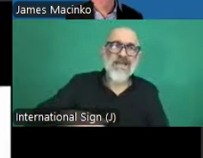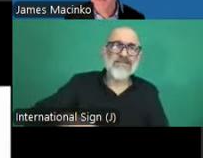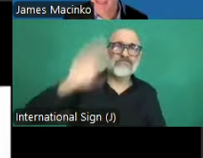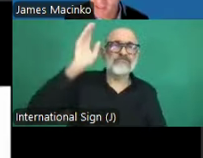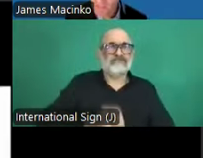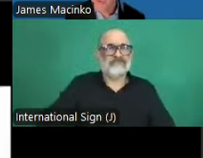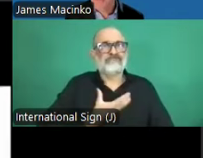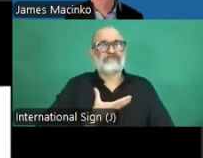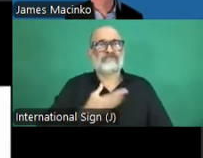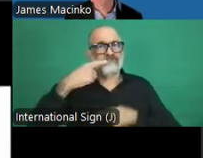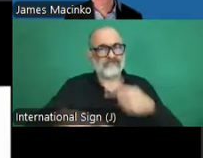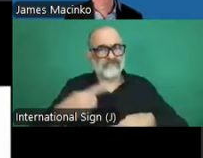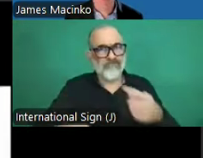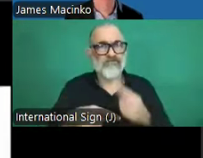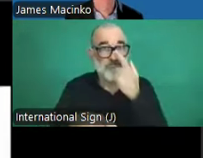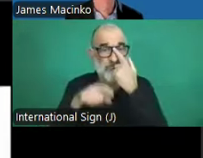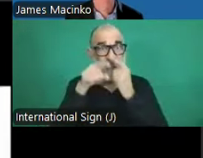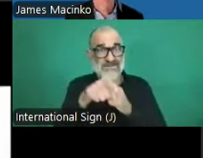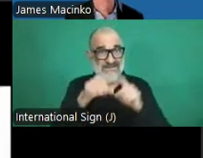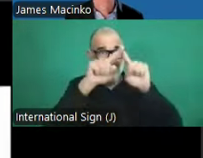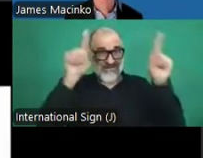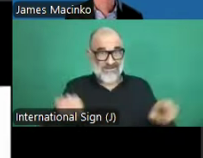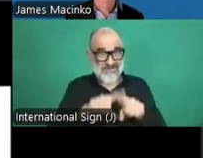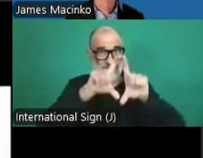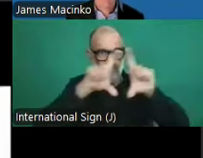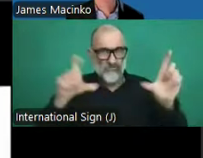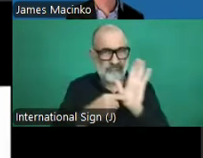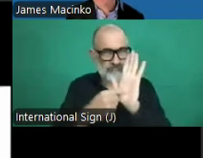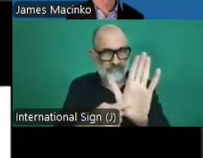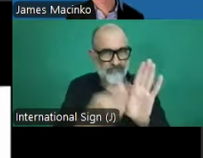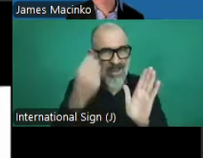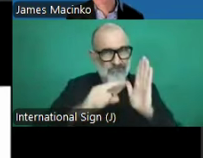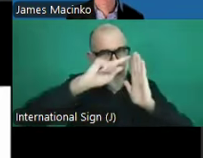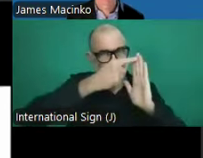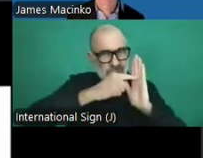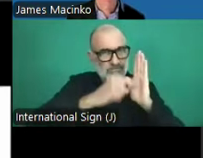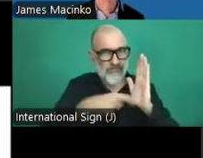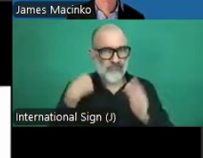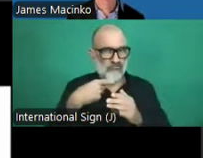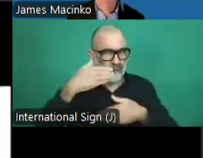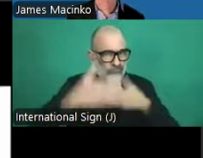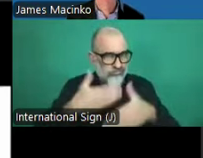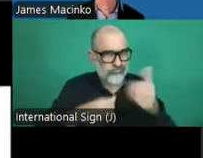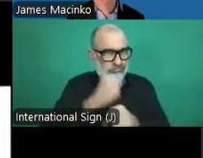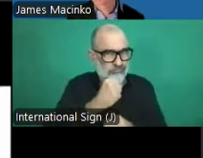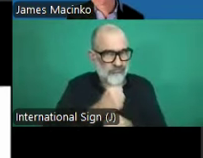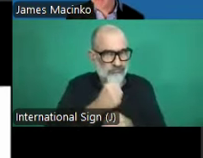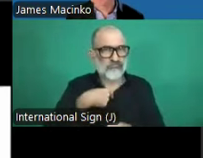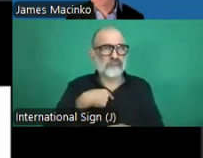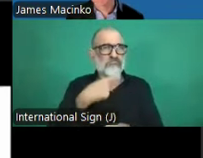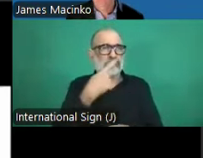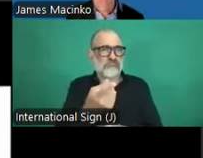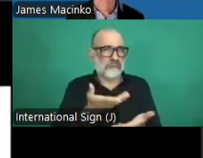but in fact, it's a very nice logical pattern. The indicator starts with asking someone if they had a recent illness